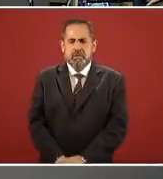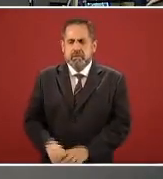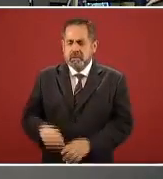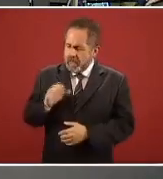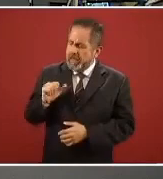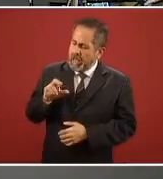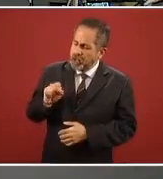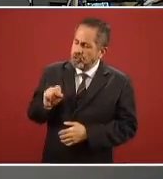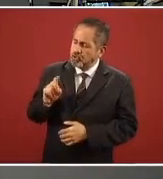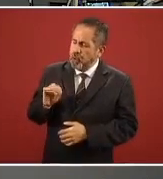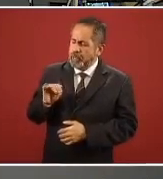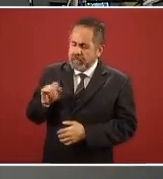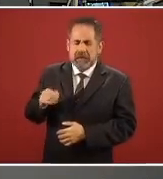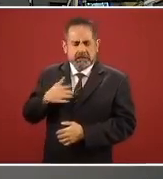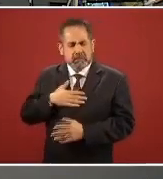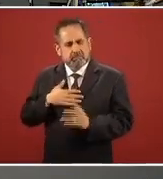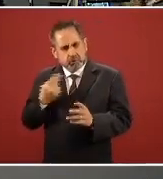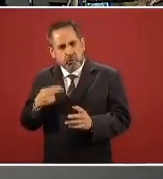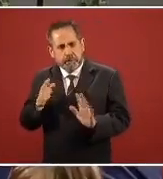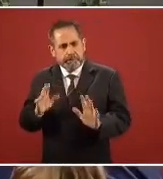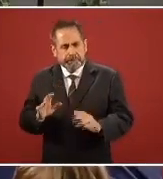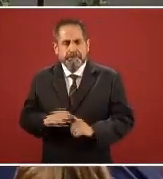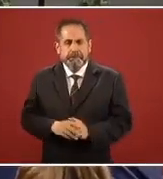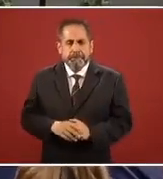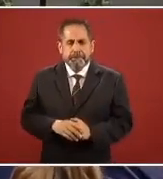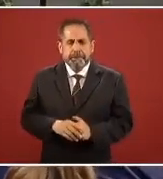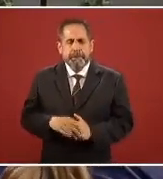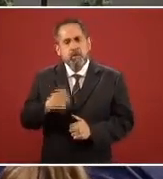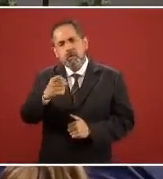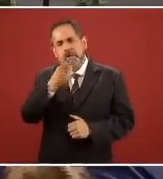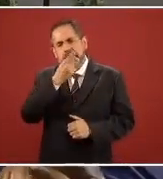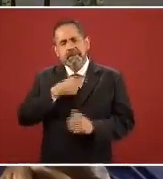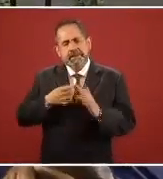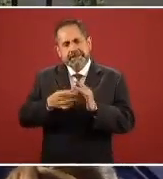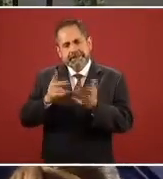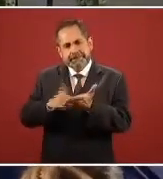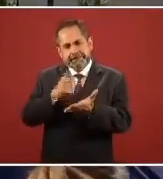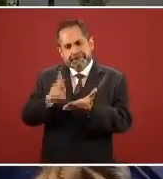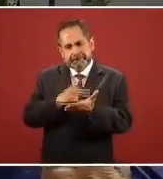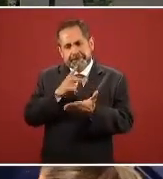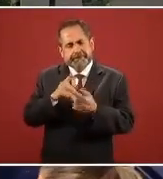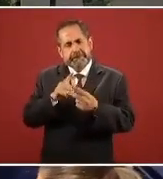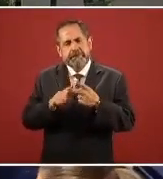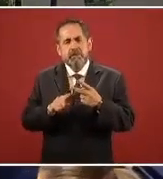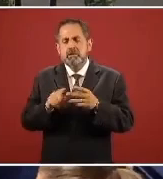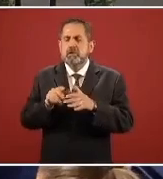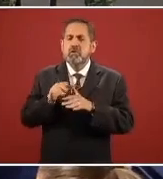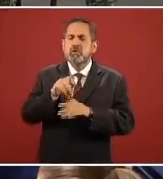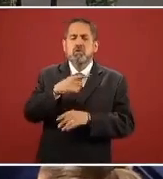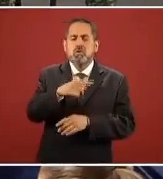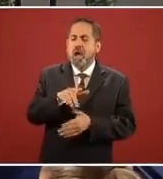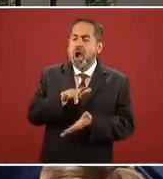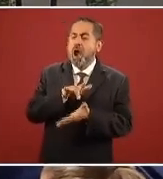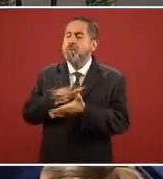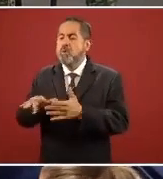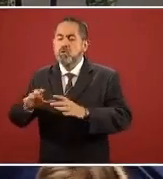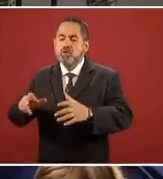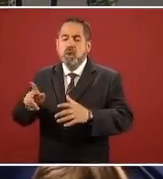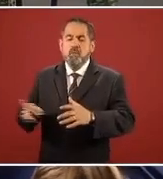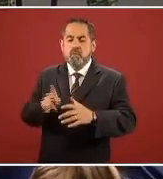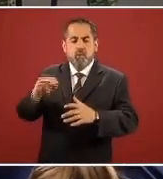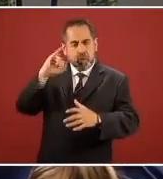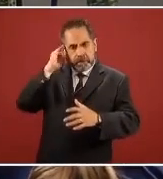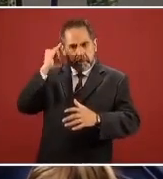about it. He says, you've talked enough about it. Usted ha mencionado en reiteradas ocasiones su apoyo a los pueblos indígenas de